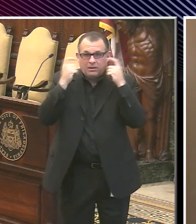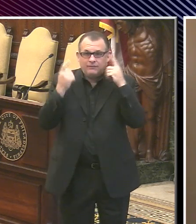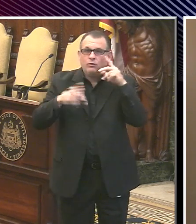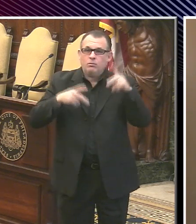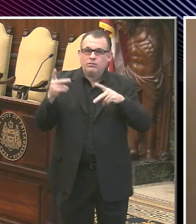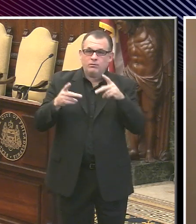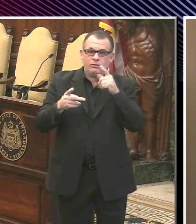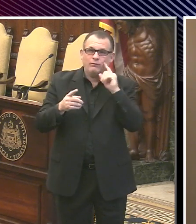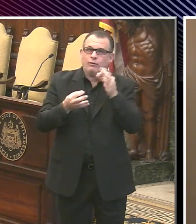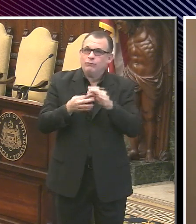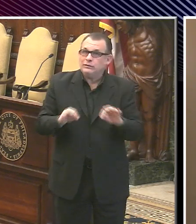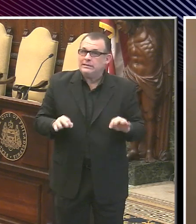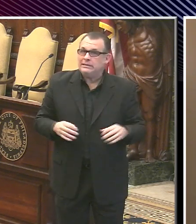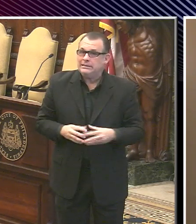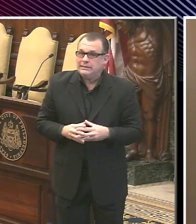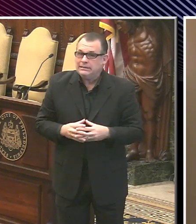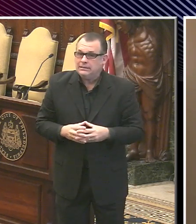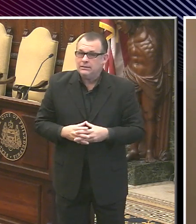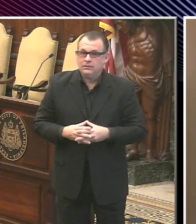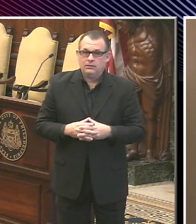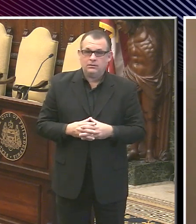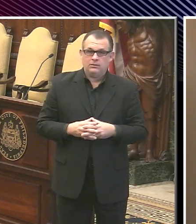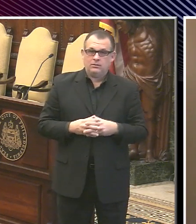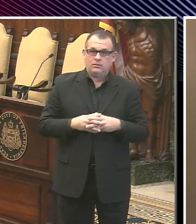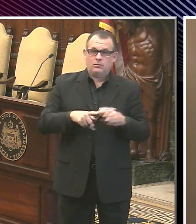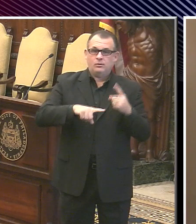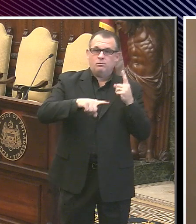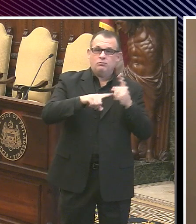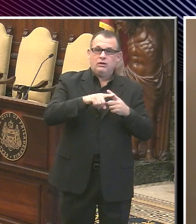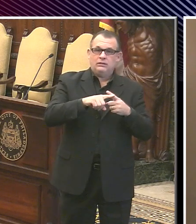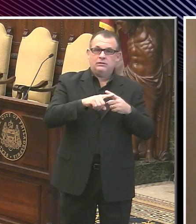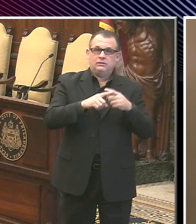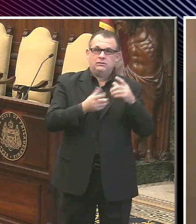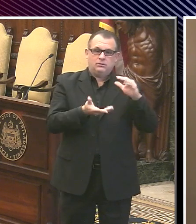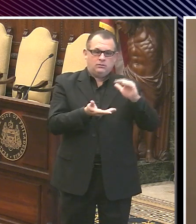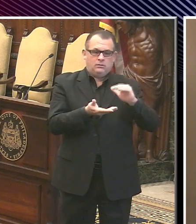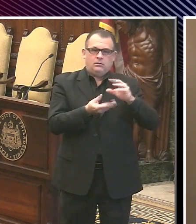free alongside with disinfectant gel?